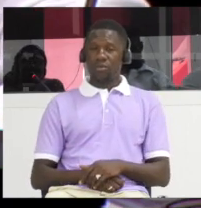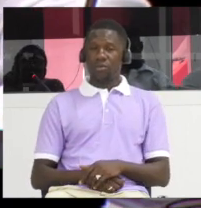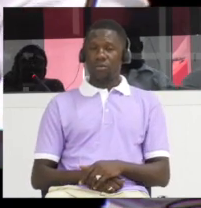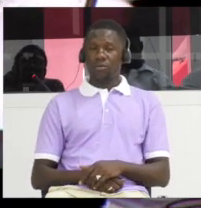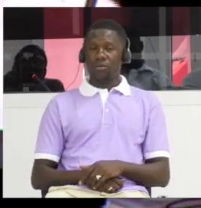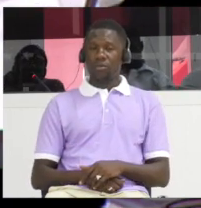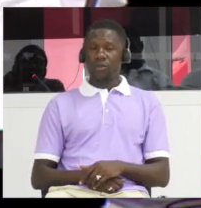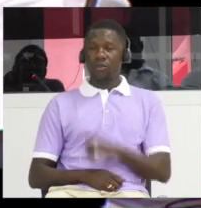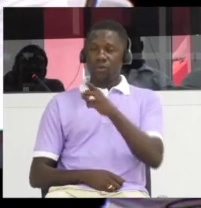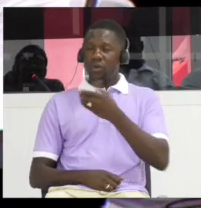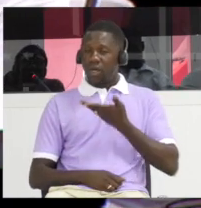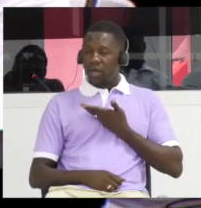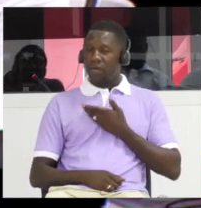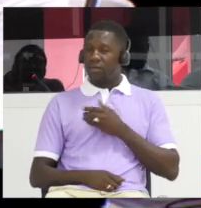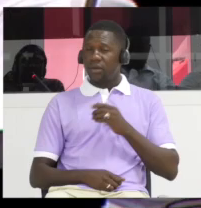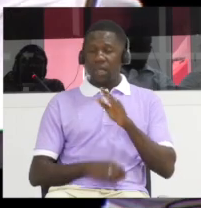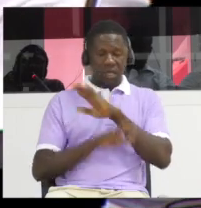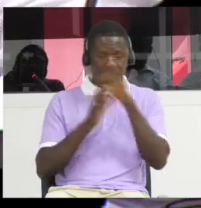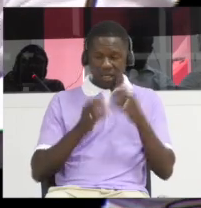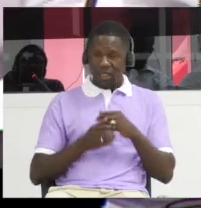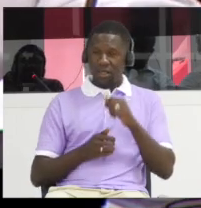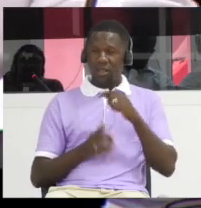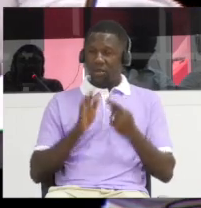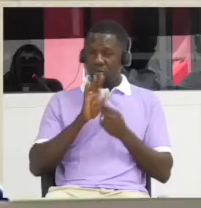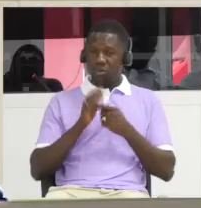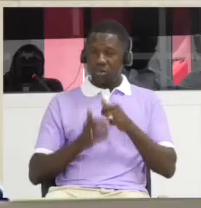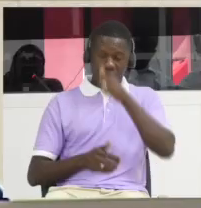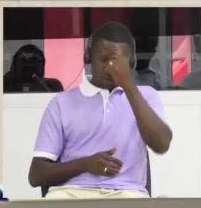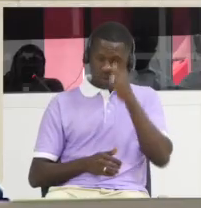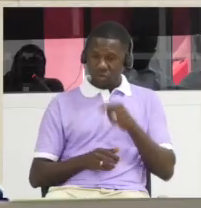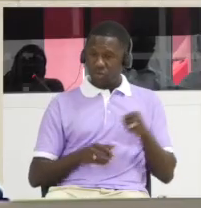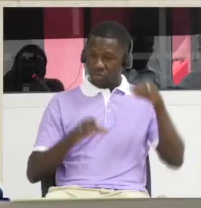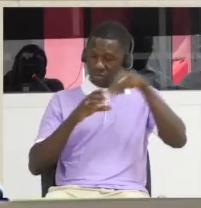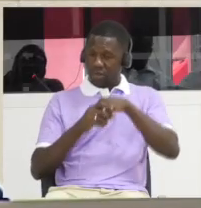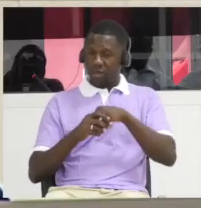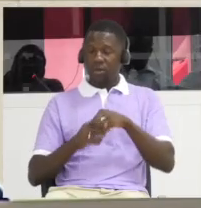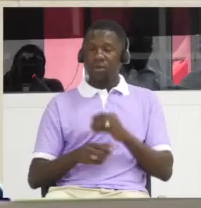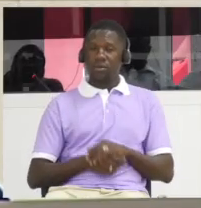in making arrangements for that exercise? Absolutely no role,